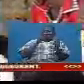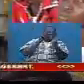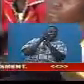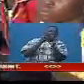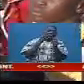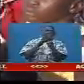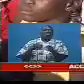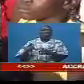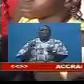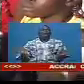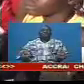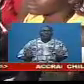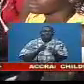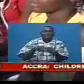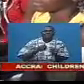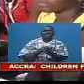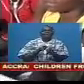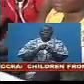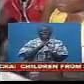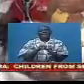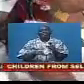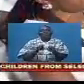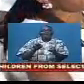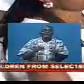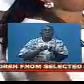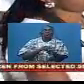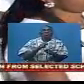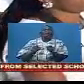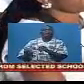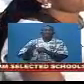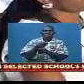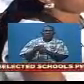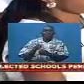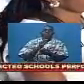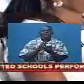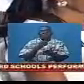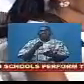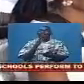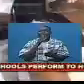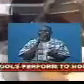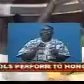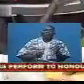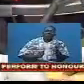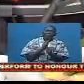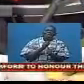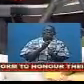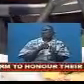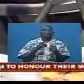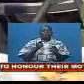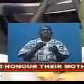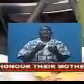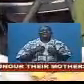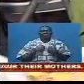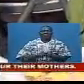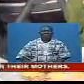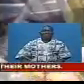patience, source of encouragement, and full of inspiration are but just a few of some of the qualities that most mothers are said to